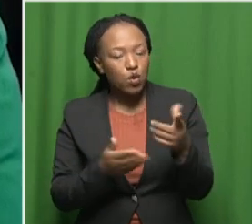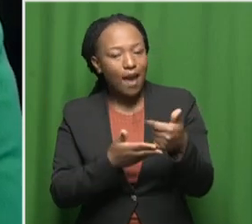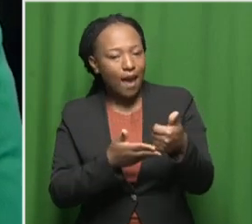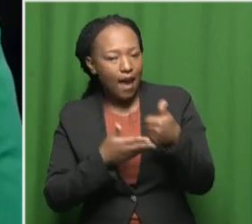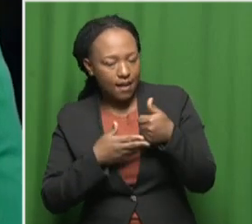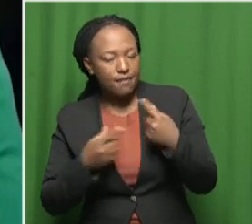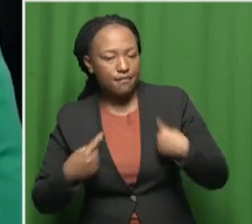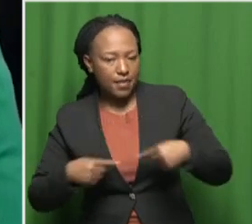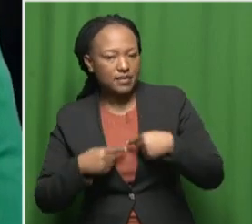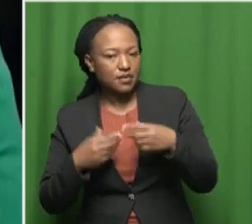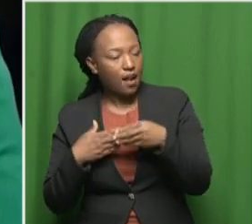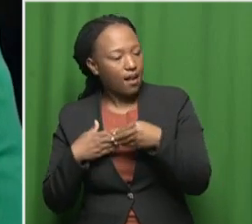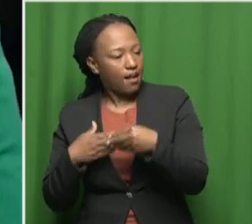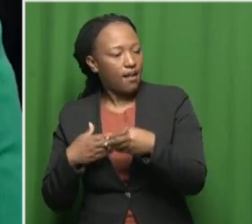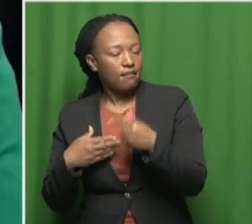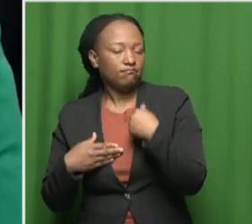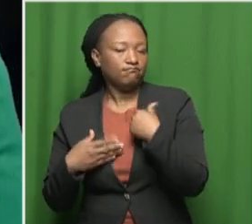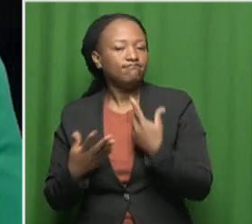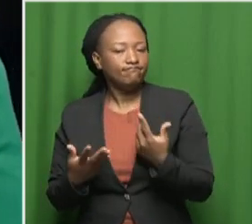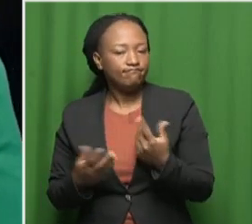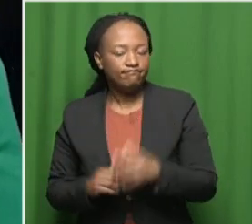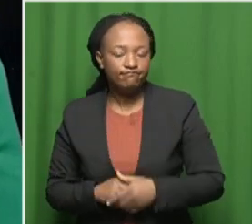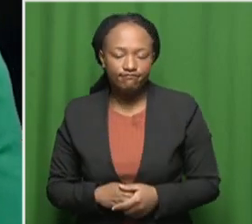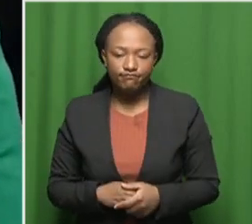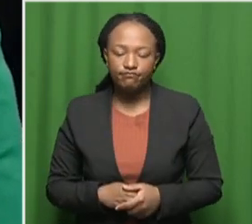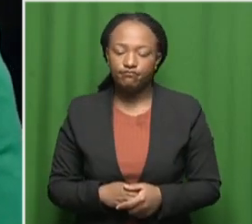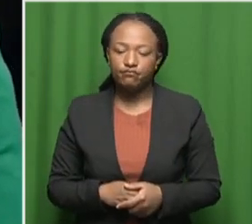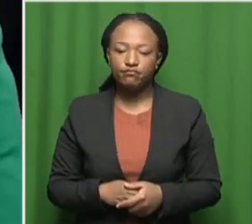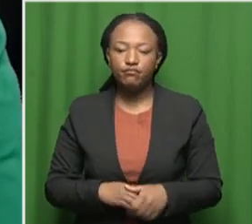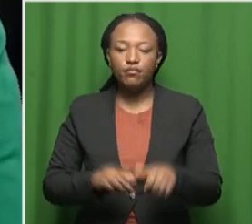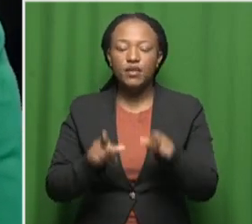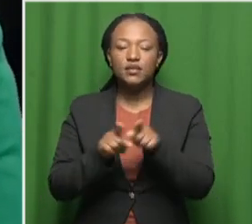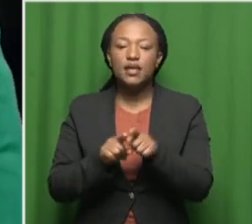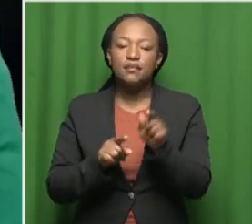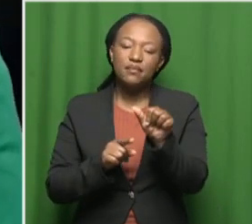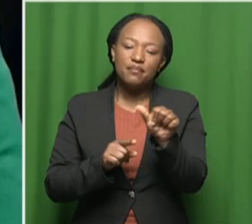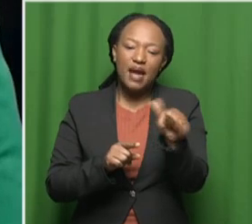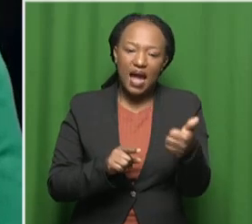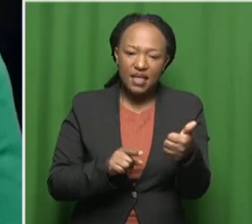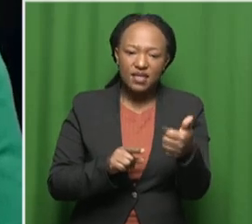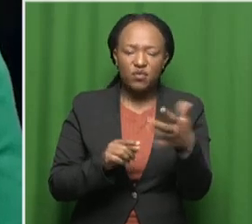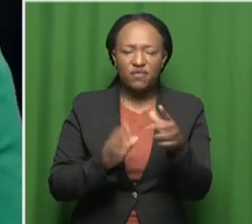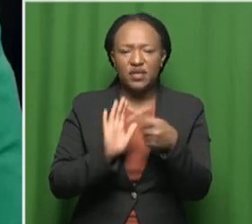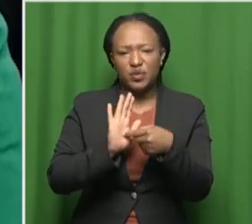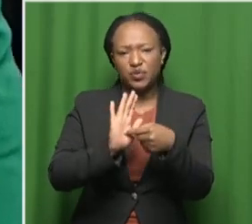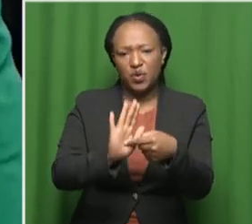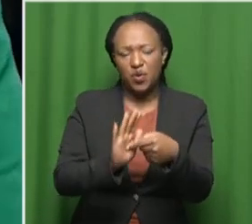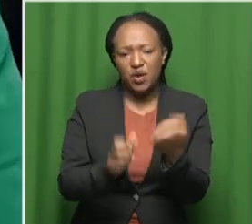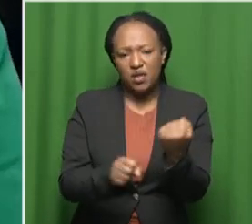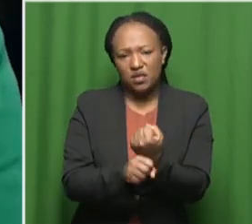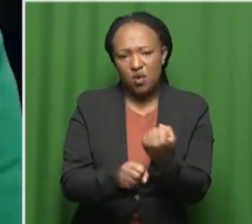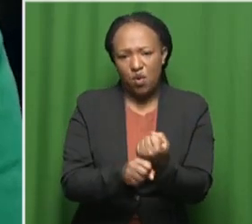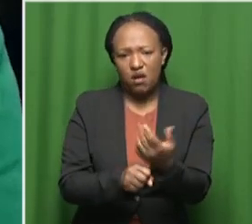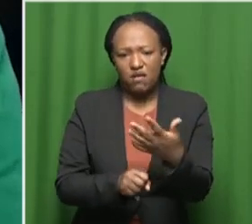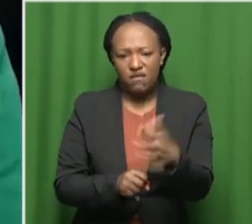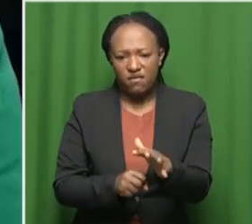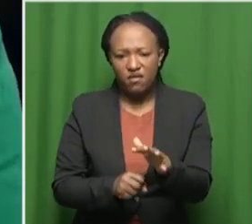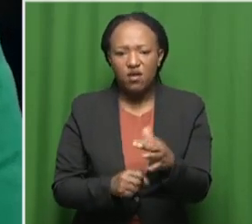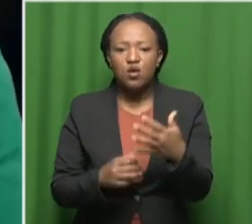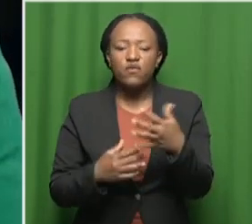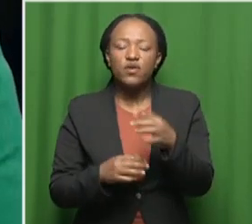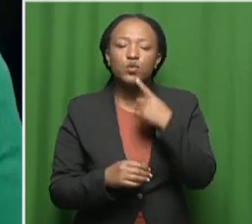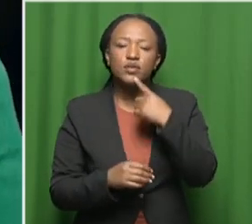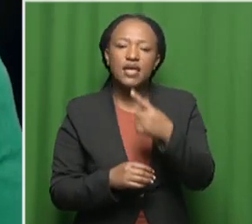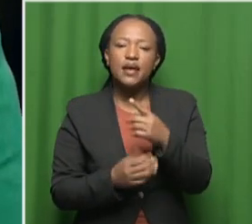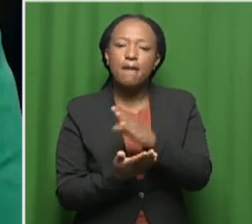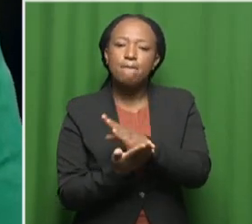hands in order to do what we can do. But the other aspect, as we did all of those, showcasing the works that they do, you've just spoken about Gallagher.